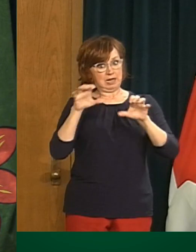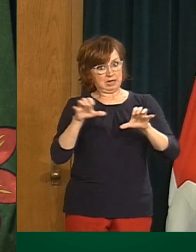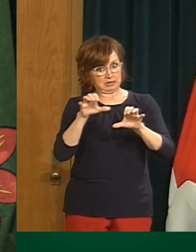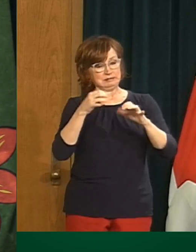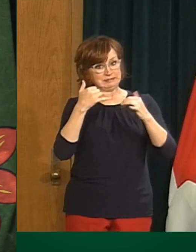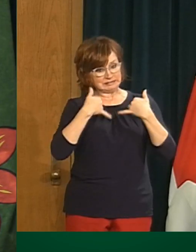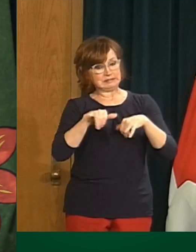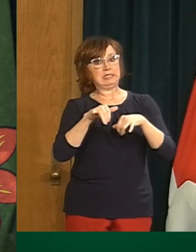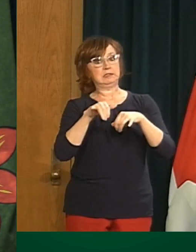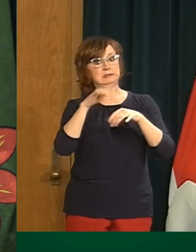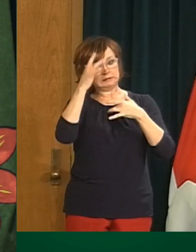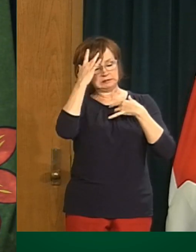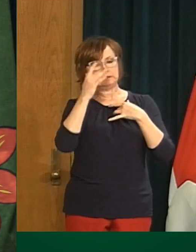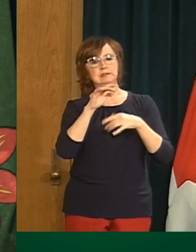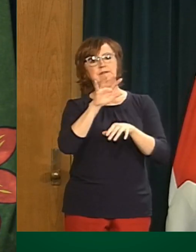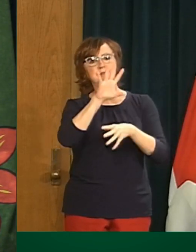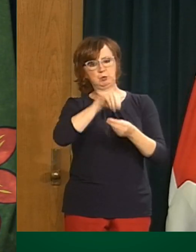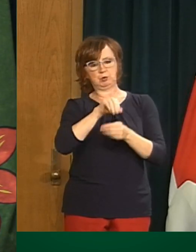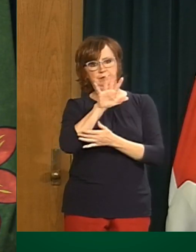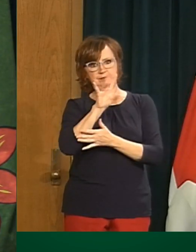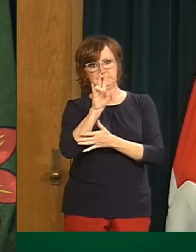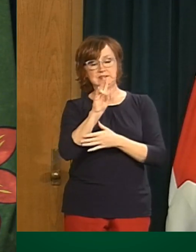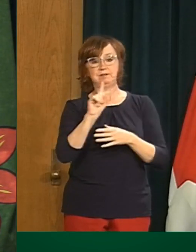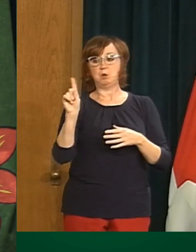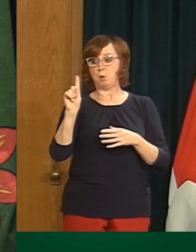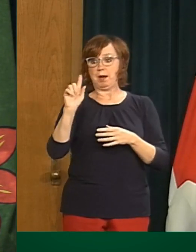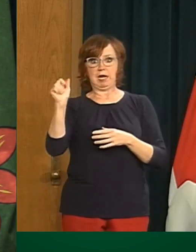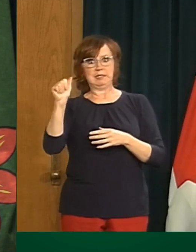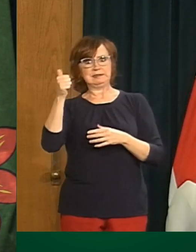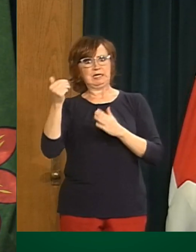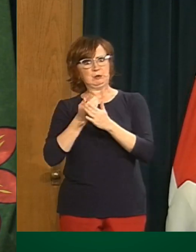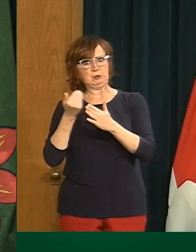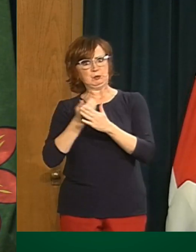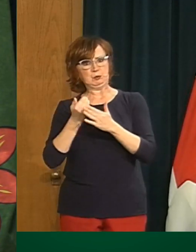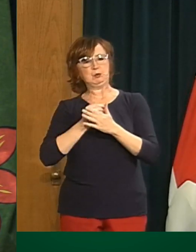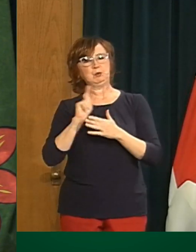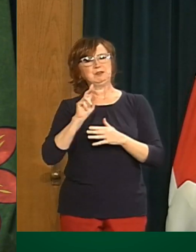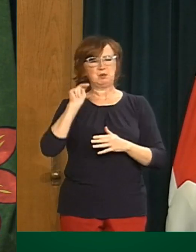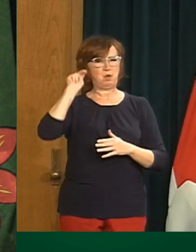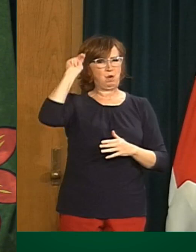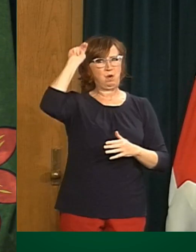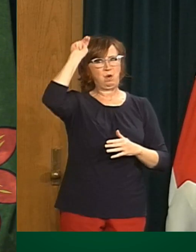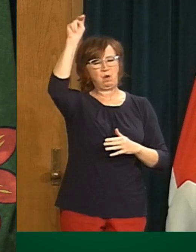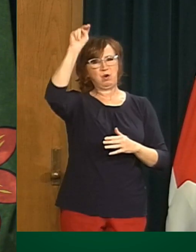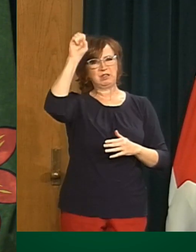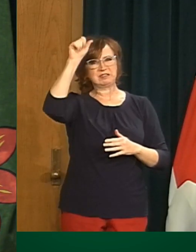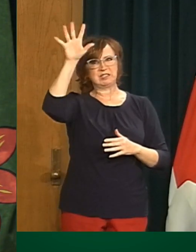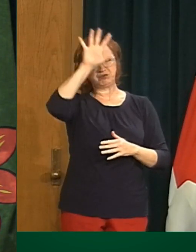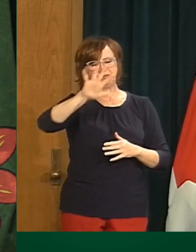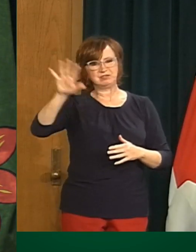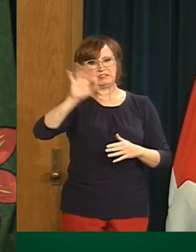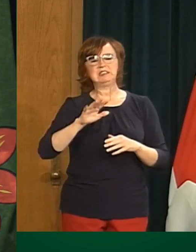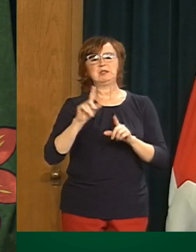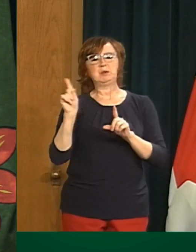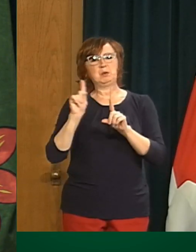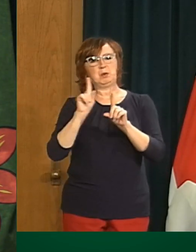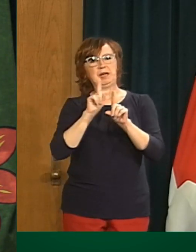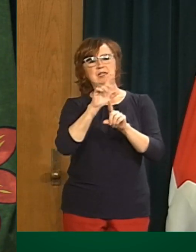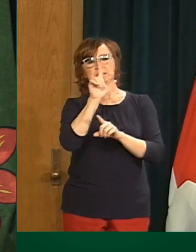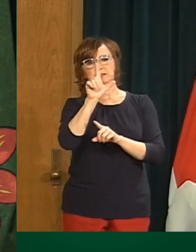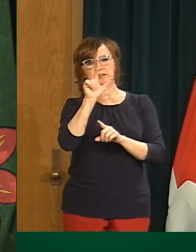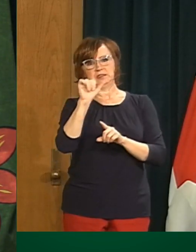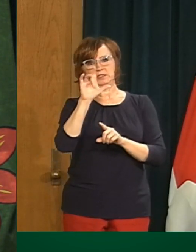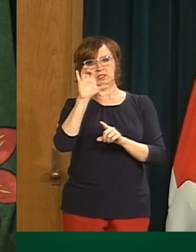of today's new cases are in the far north and appear to be related to an outbreak in La Loche. And 25 of the 57